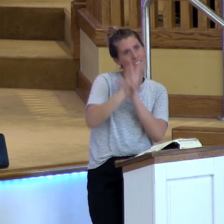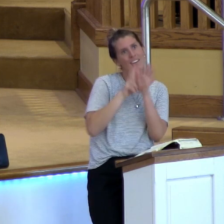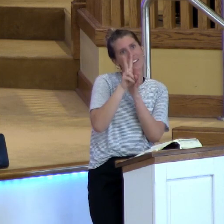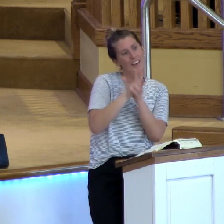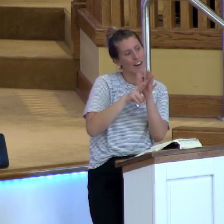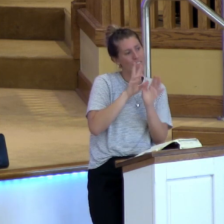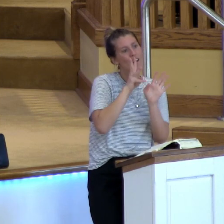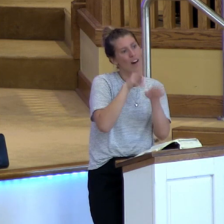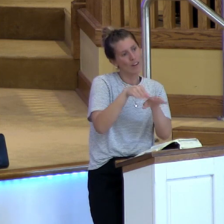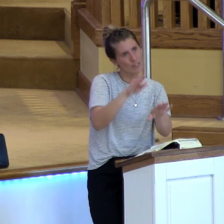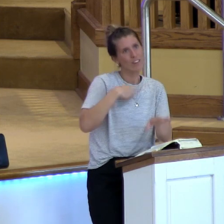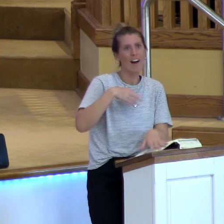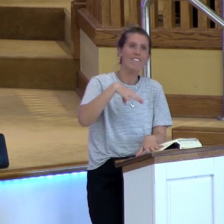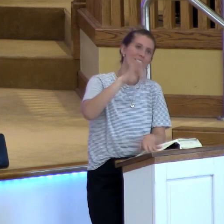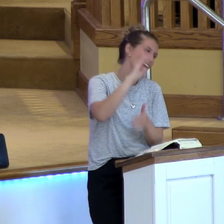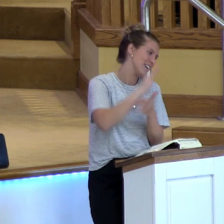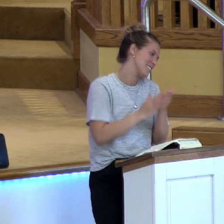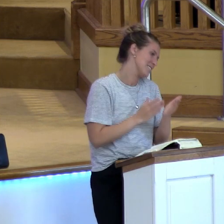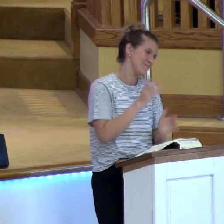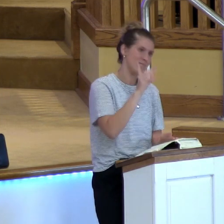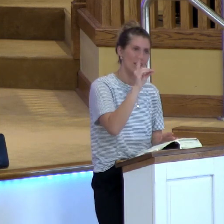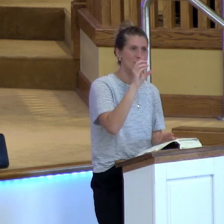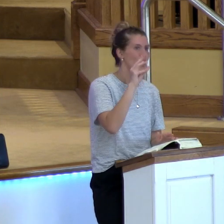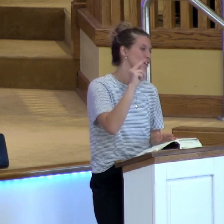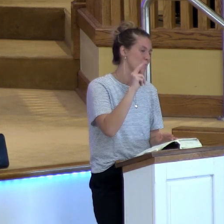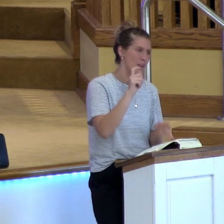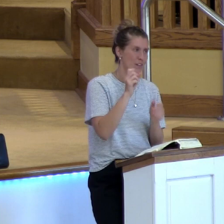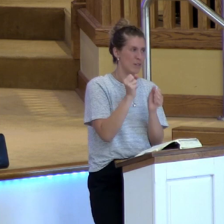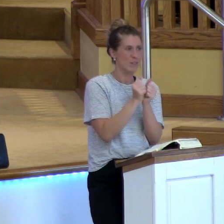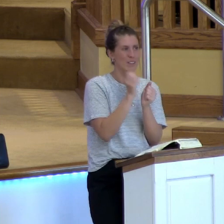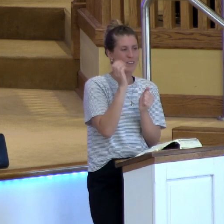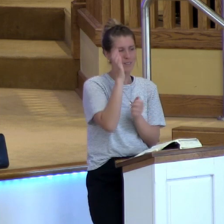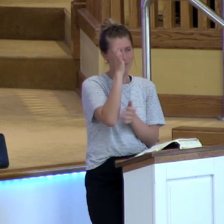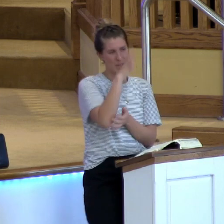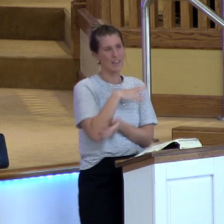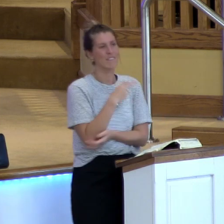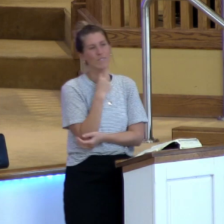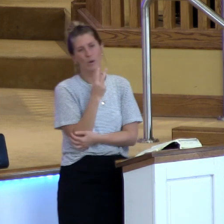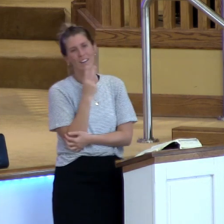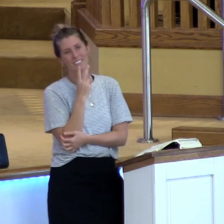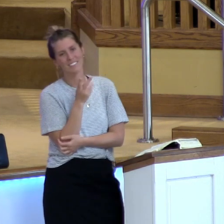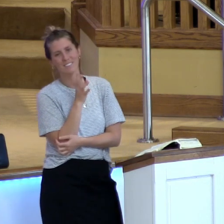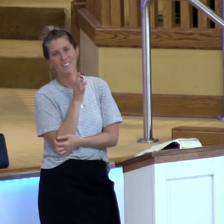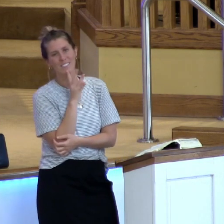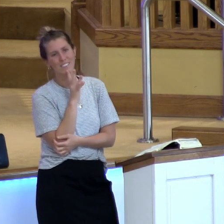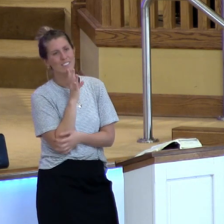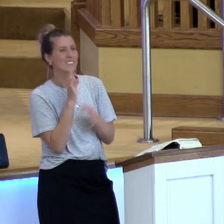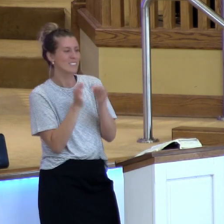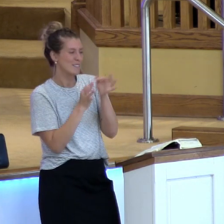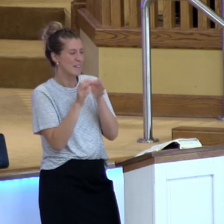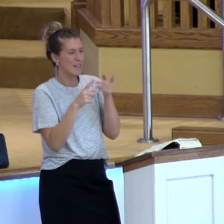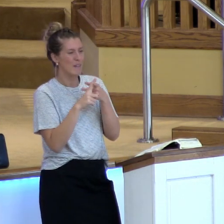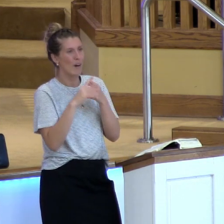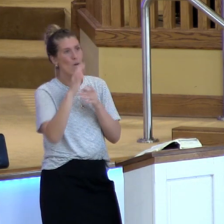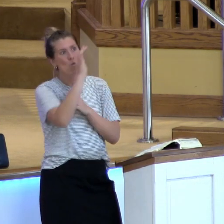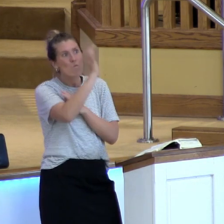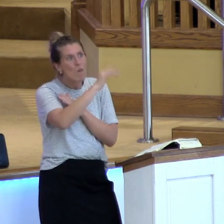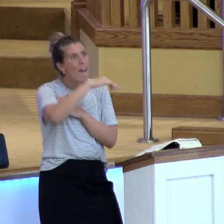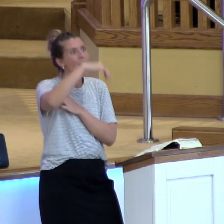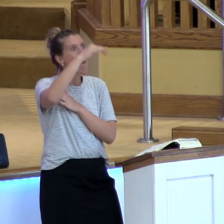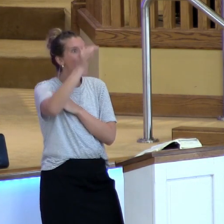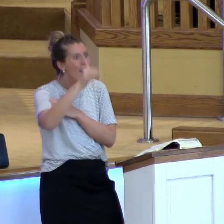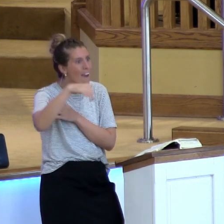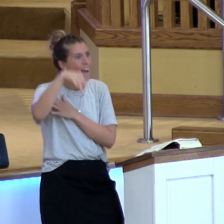Like, literally, I'll find some documentary with that weird guy's voice, you know, and the humpback whale. You know, they always have some weird